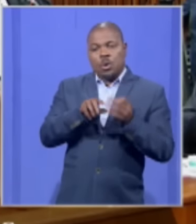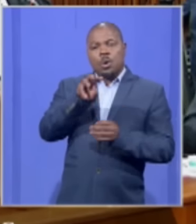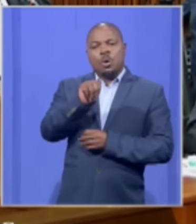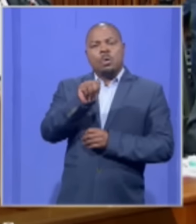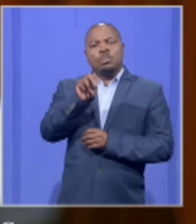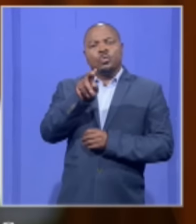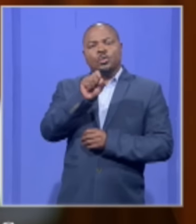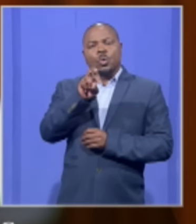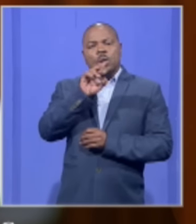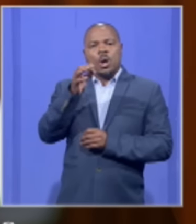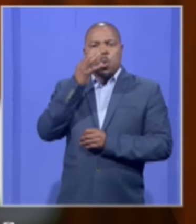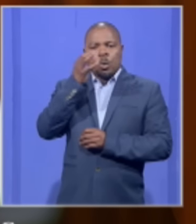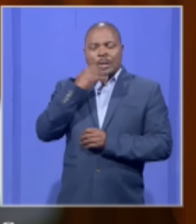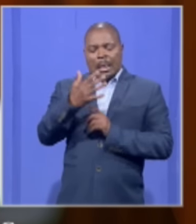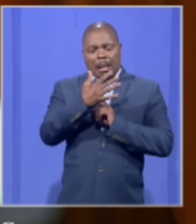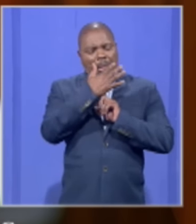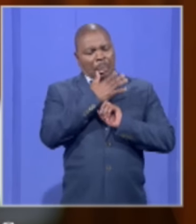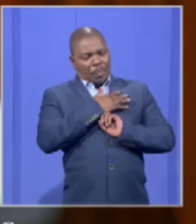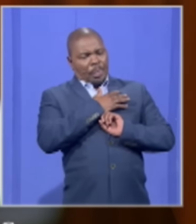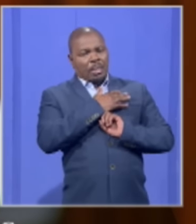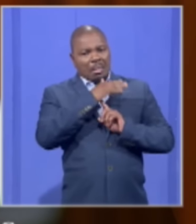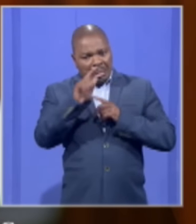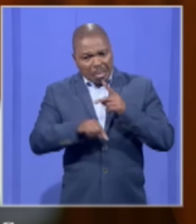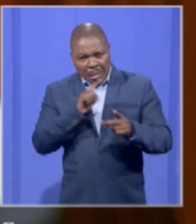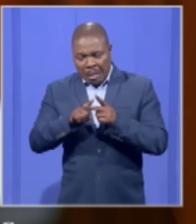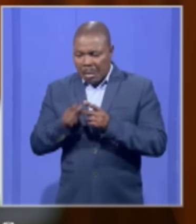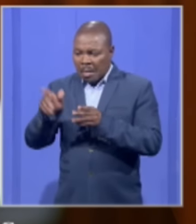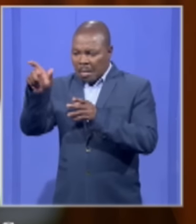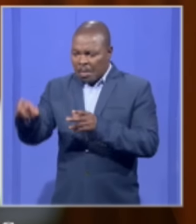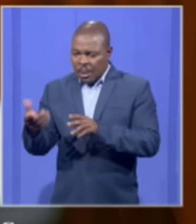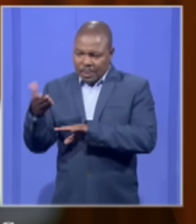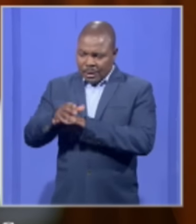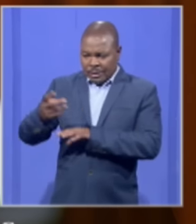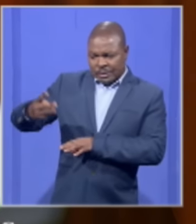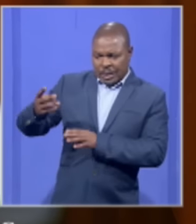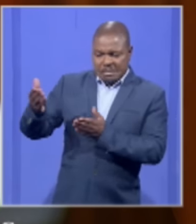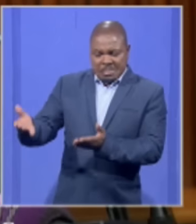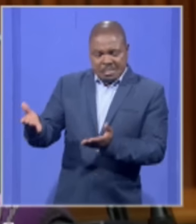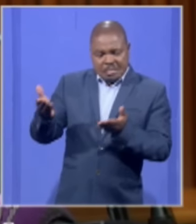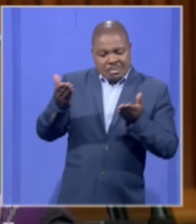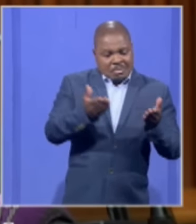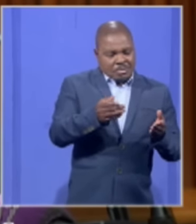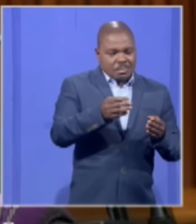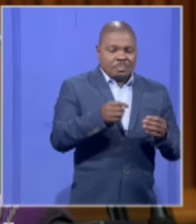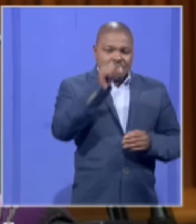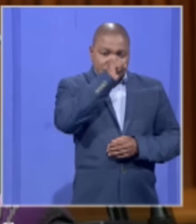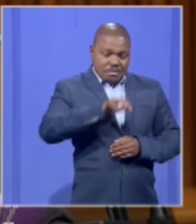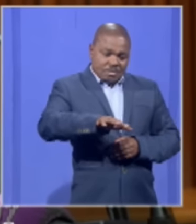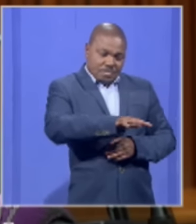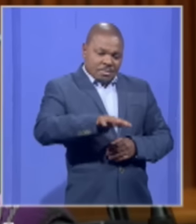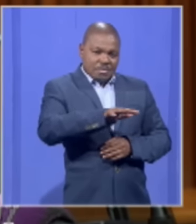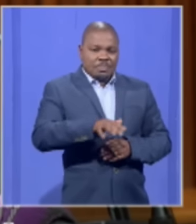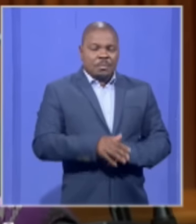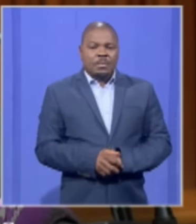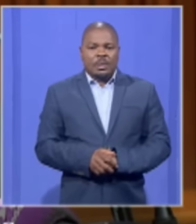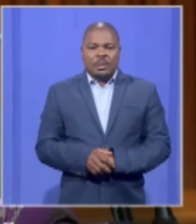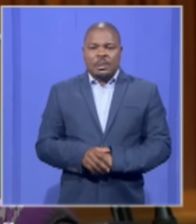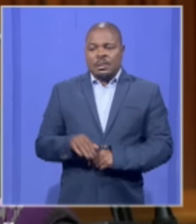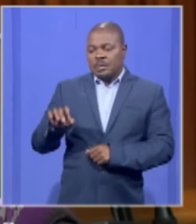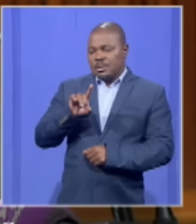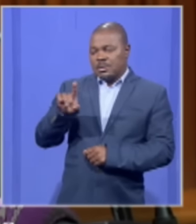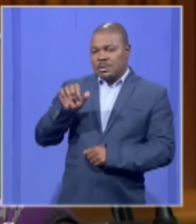a re o ne a le ka fa tlase ga kgatelelo fa a isa setopo sa bobedi kwa lesakeng la dikolobe. I was instructed by